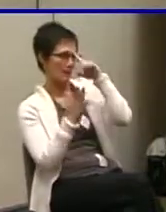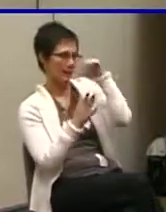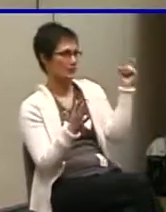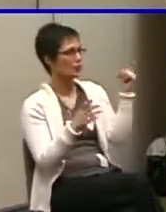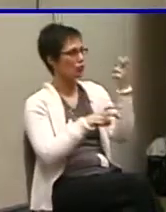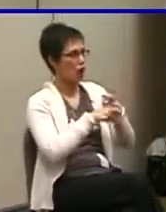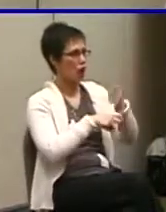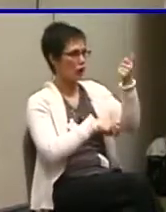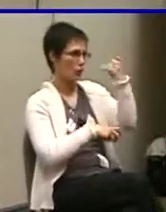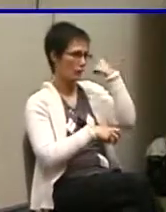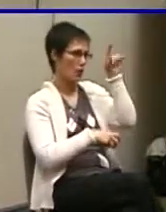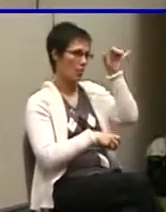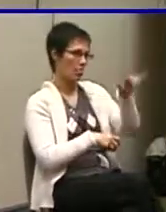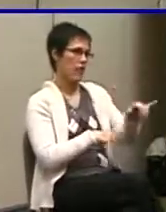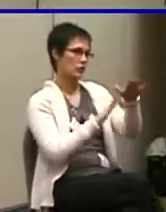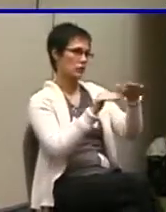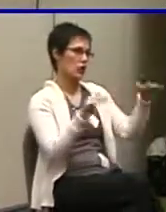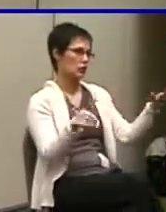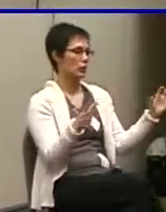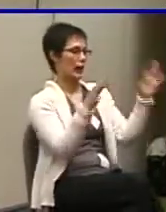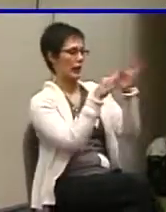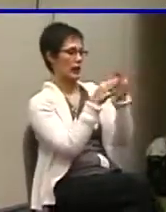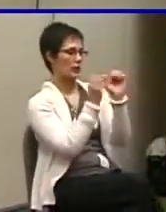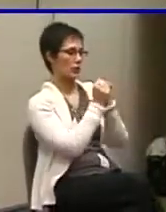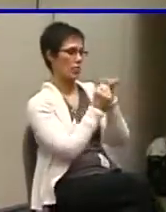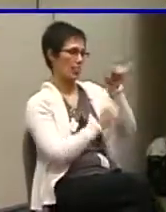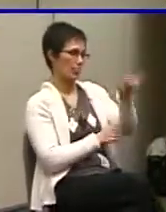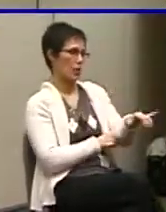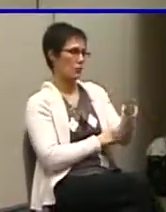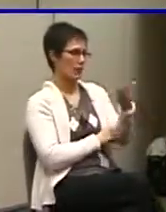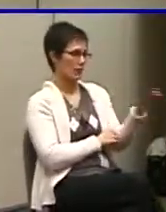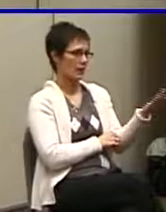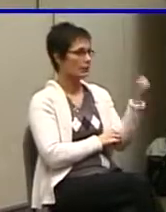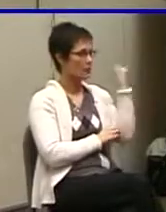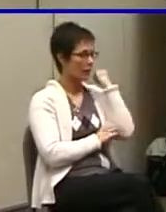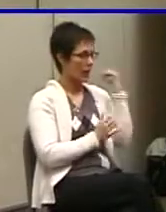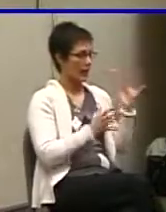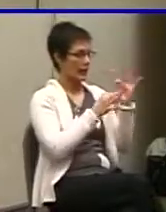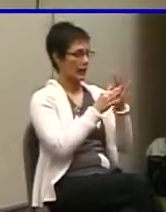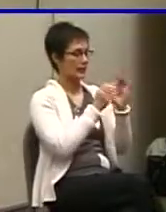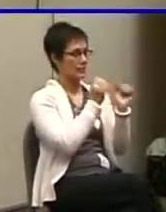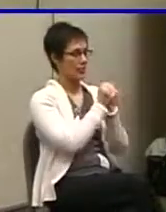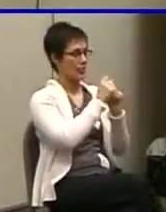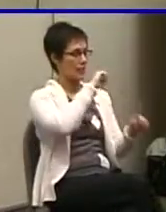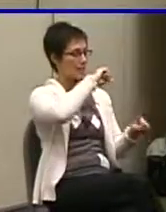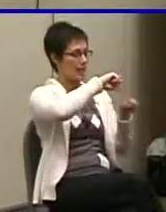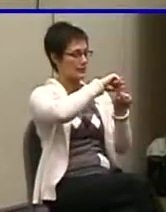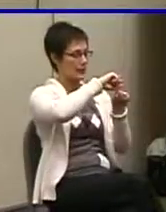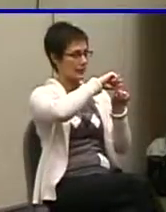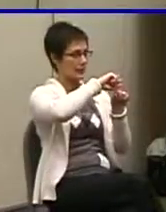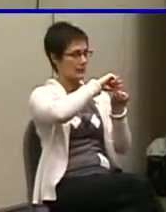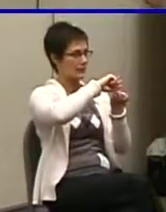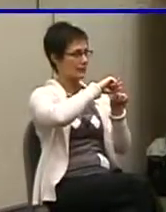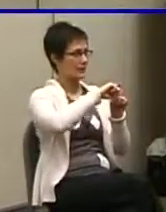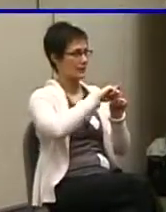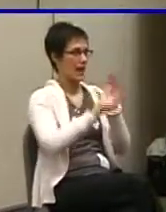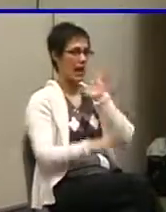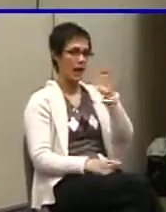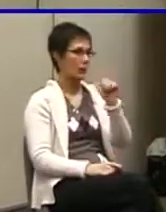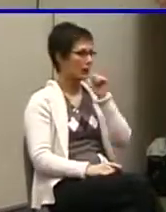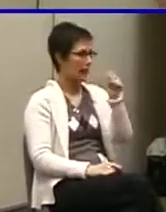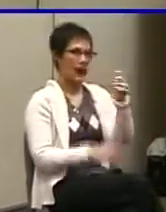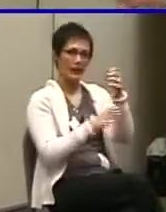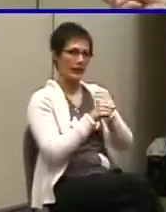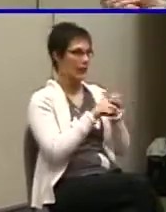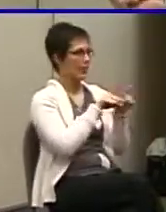things. Now, again, if I'm connecting those things to positives, I'm probably not going to get the same fight as if I'm trying to